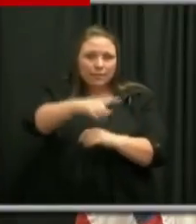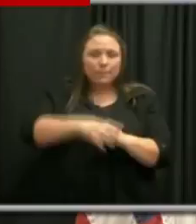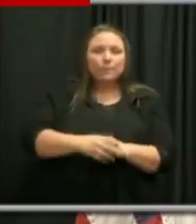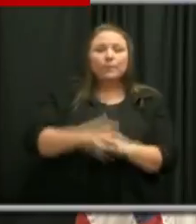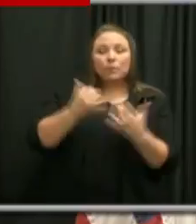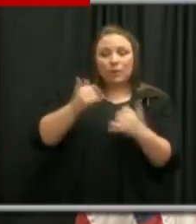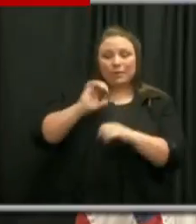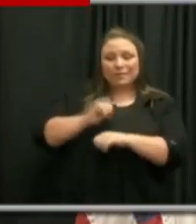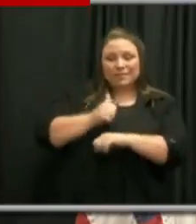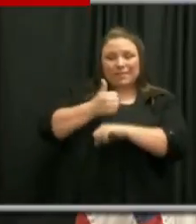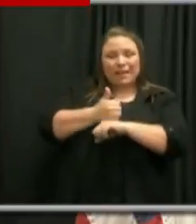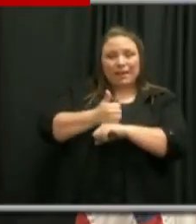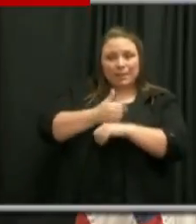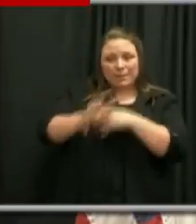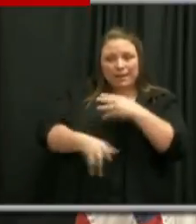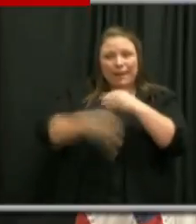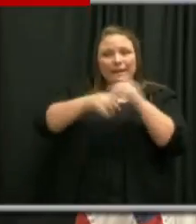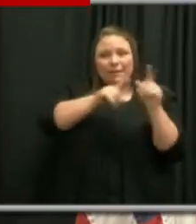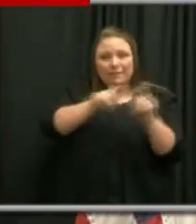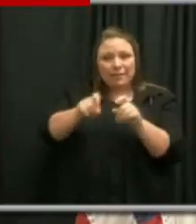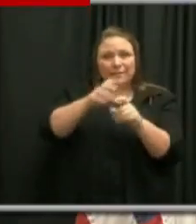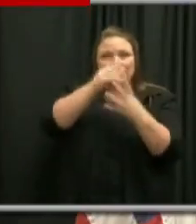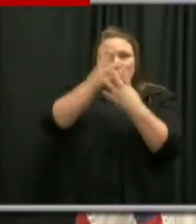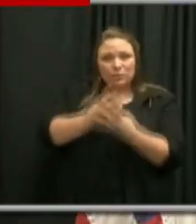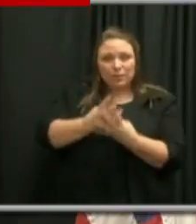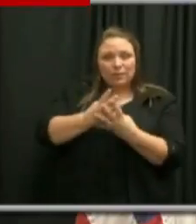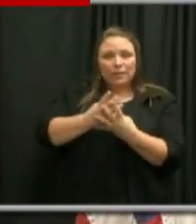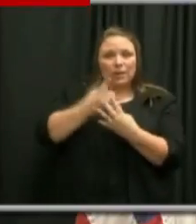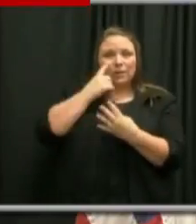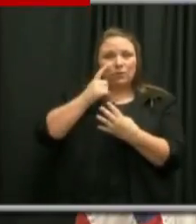up some additional testing and screening for